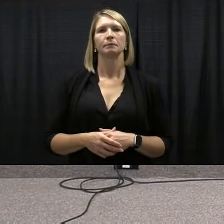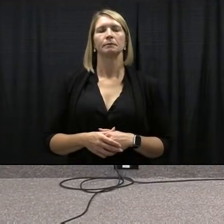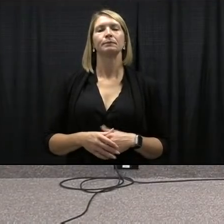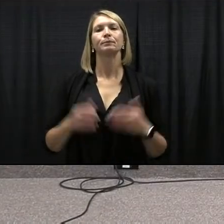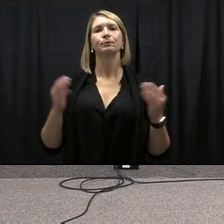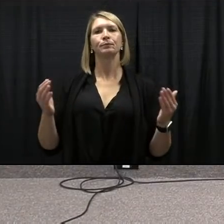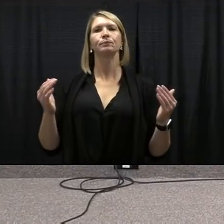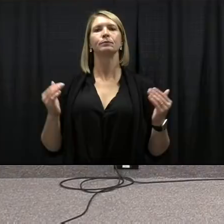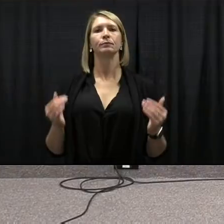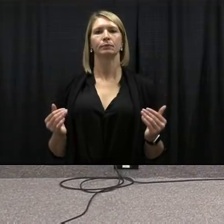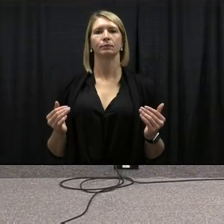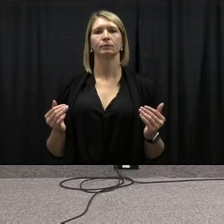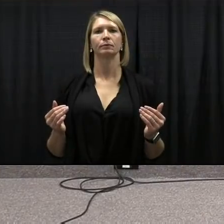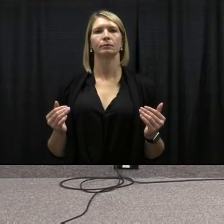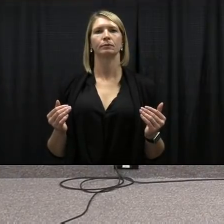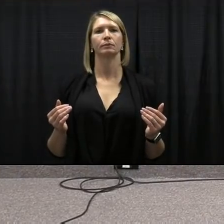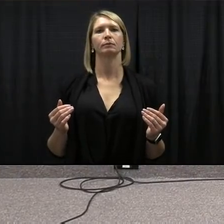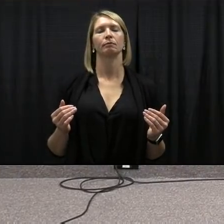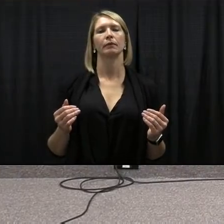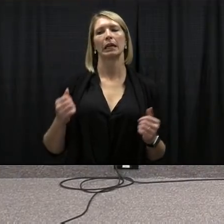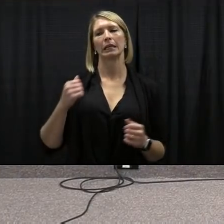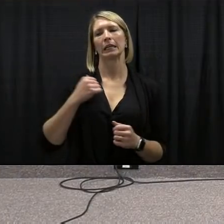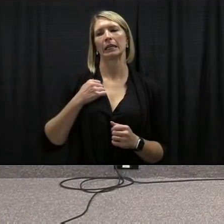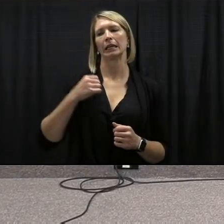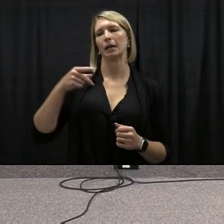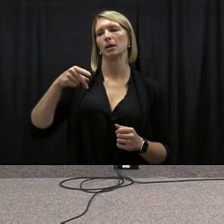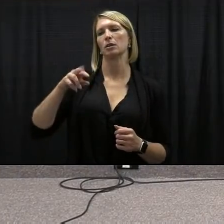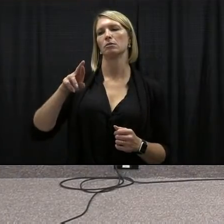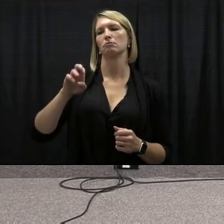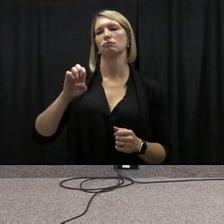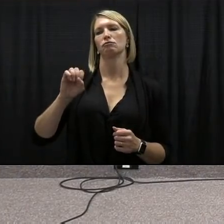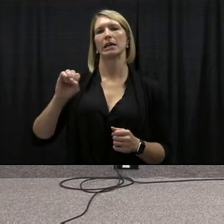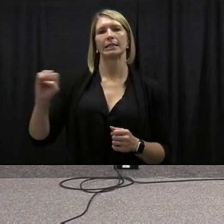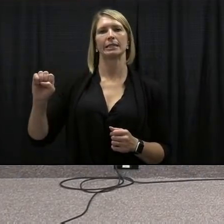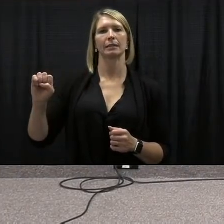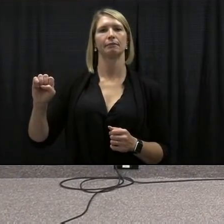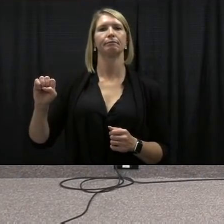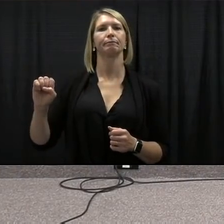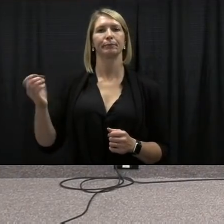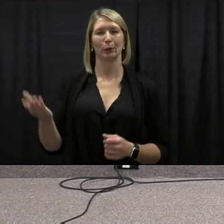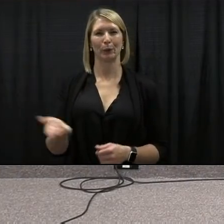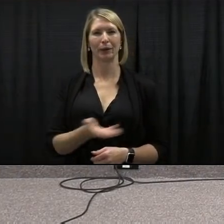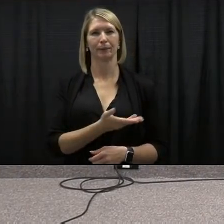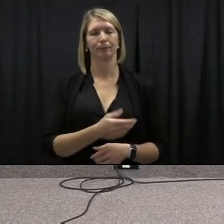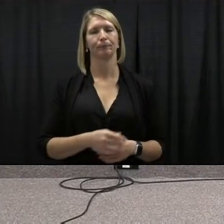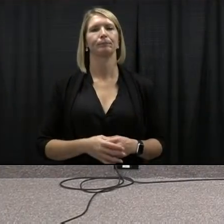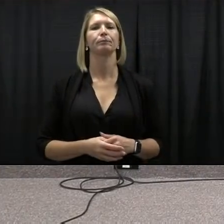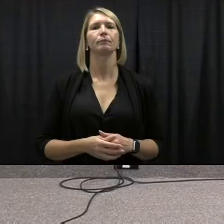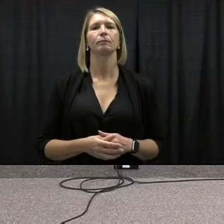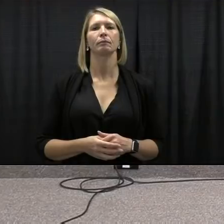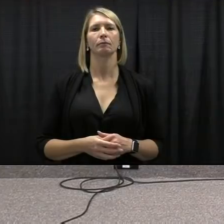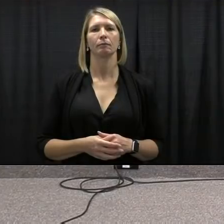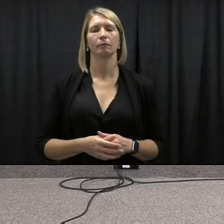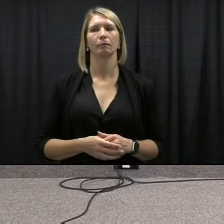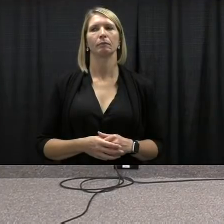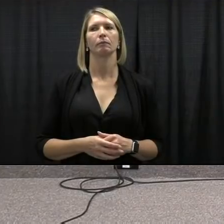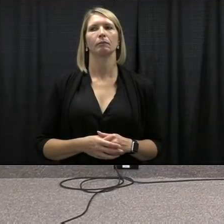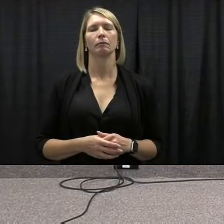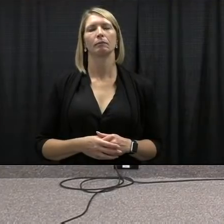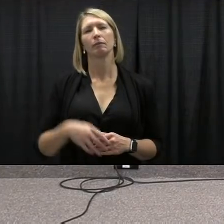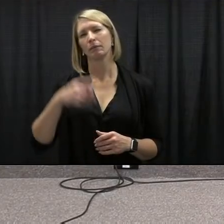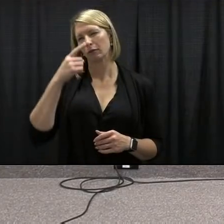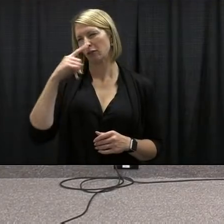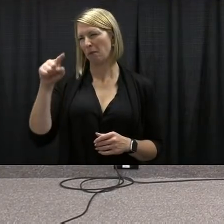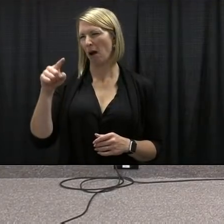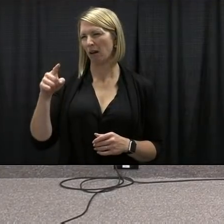Our next questions are from Sarah Smelly with the Canadian Press. Please go ahead. Hi there. I'm just wondering if you can